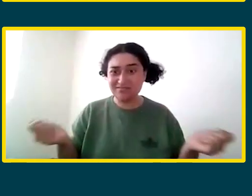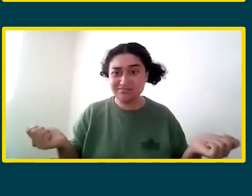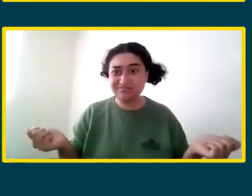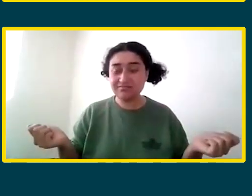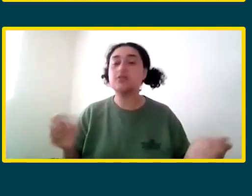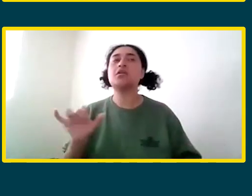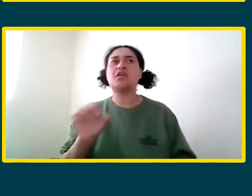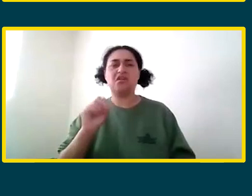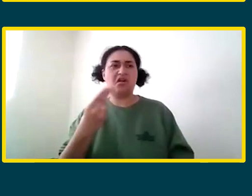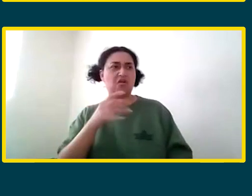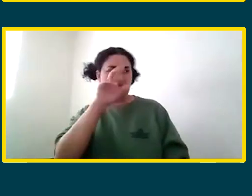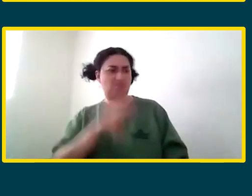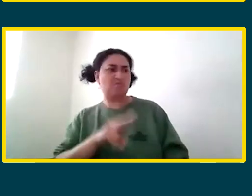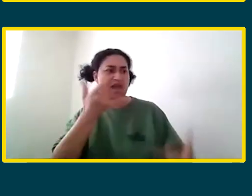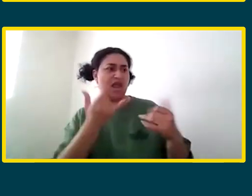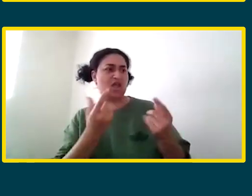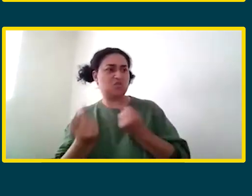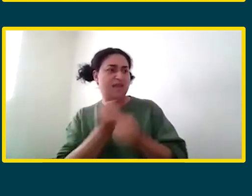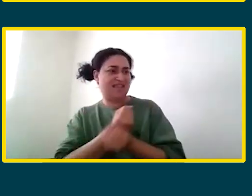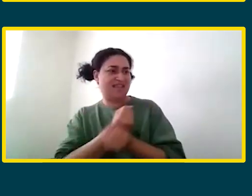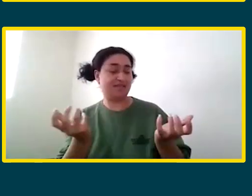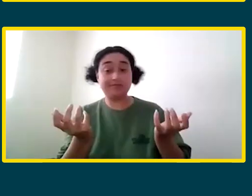Like, oh, wait, well, now you can just do anything?